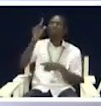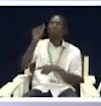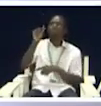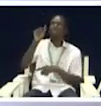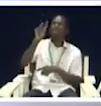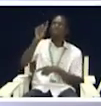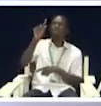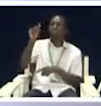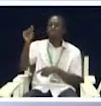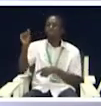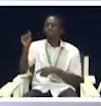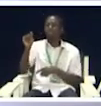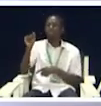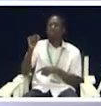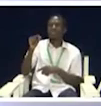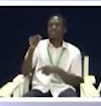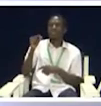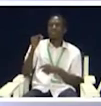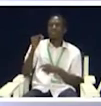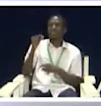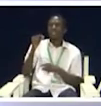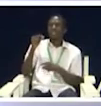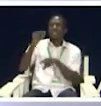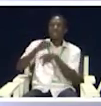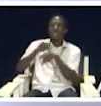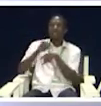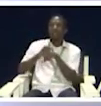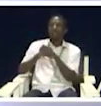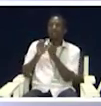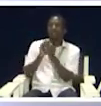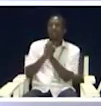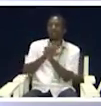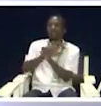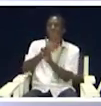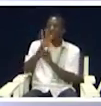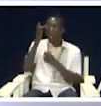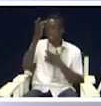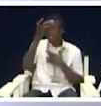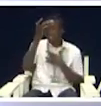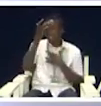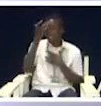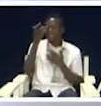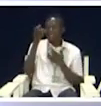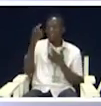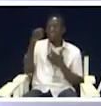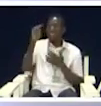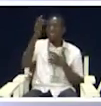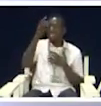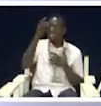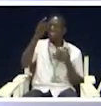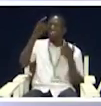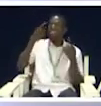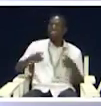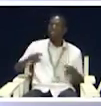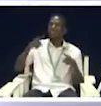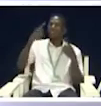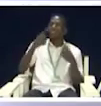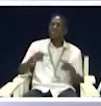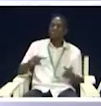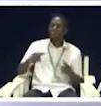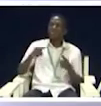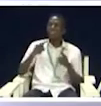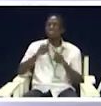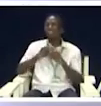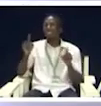Lagos. And during that COVID-19, the sickness started. They said it was malaria, typhoid,